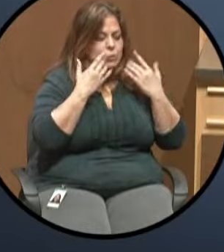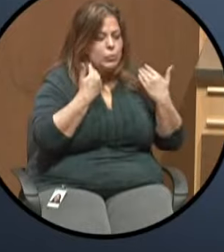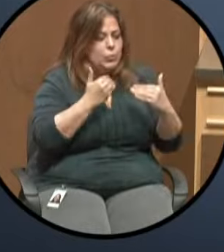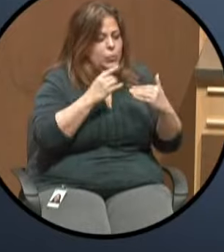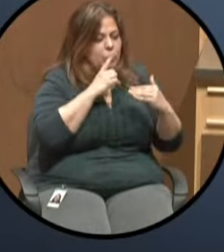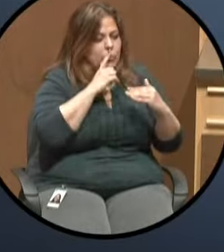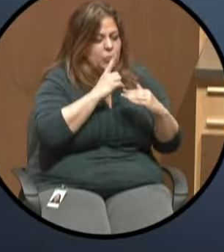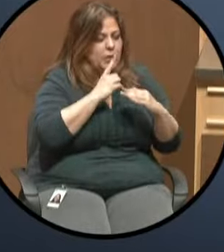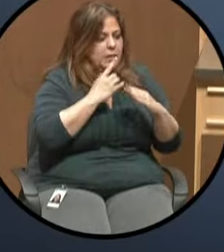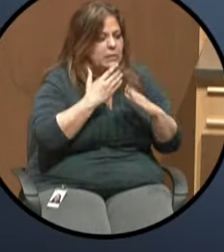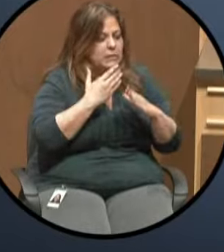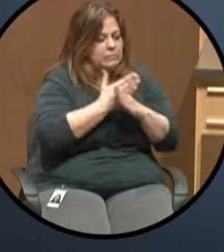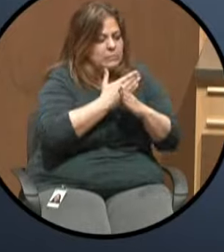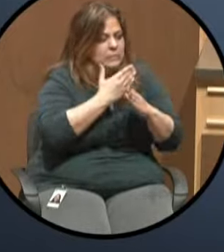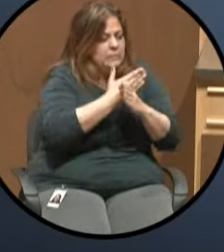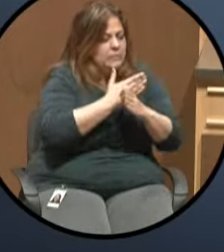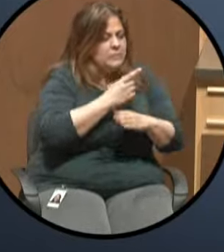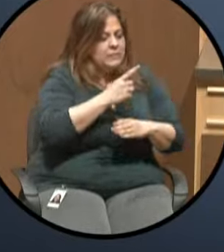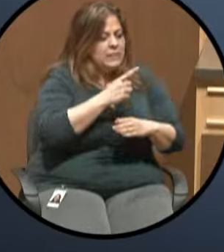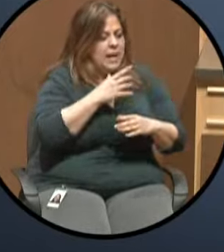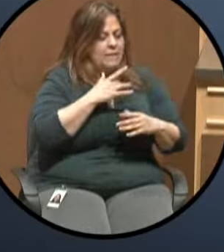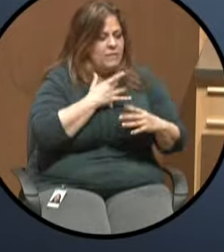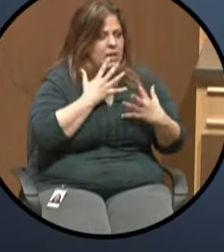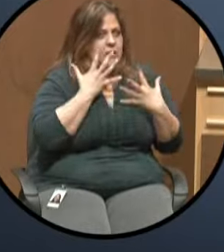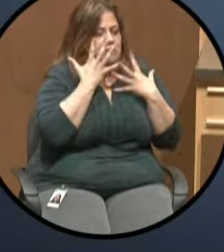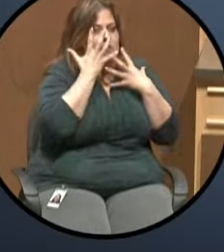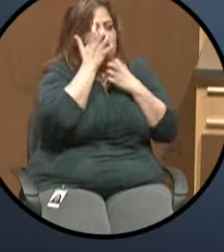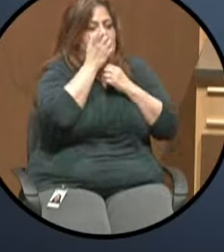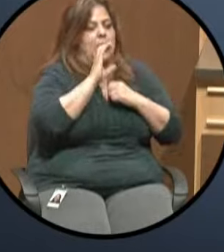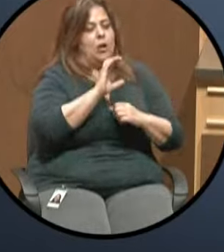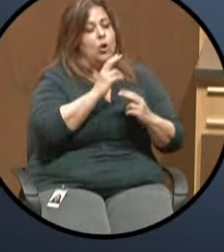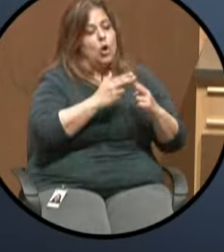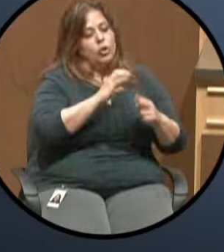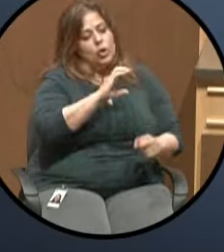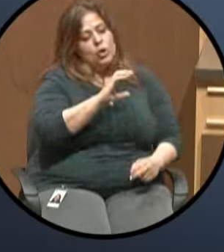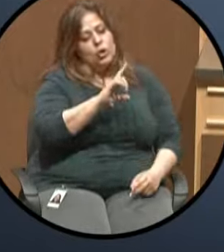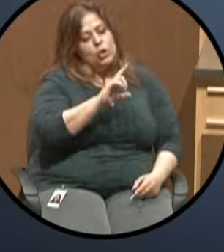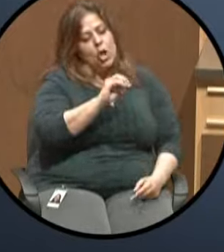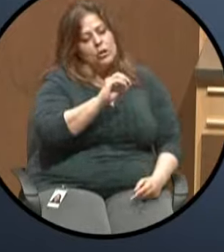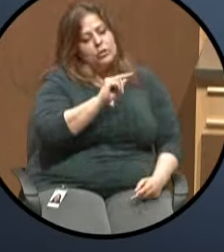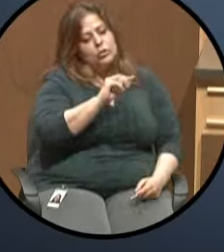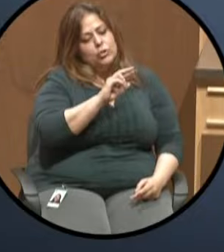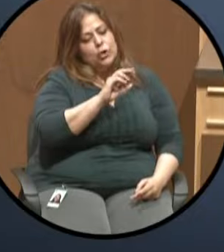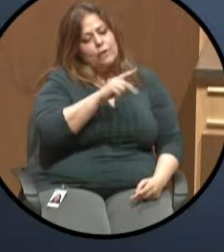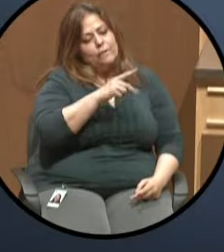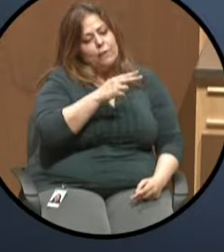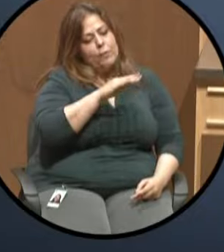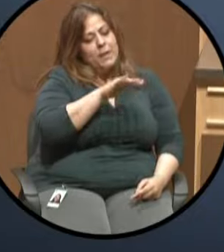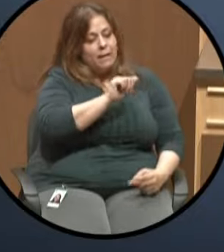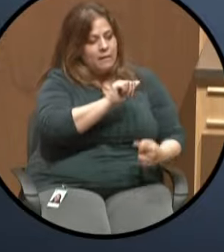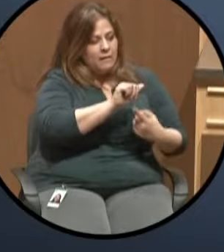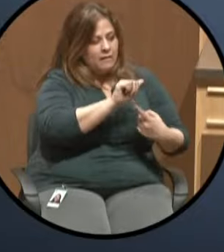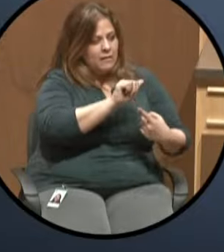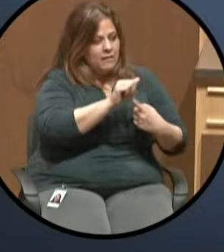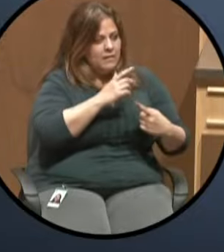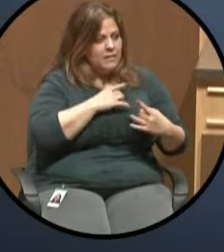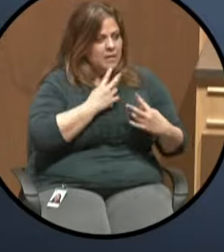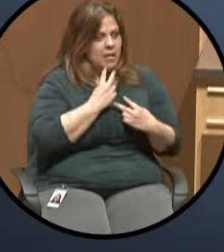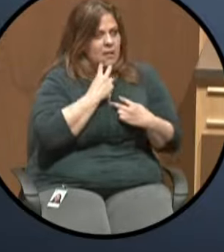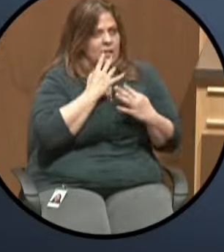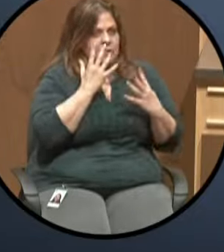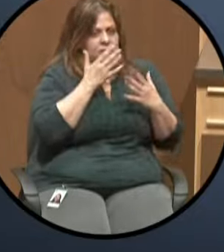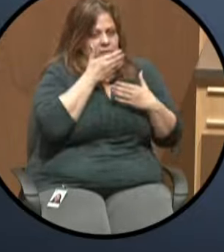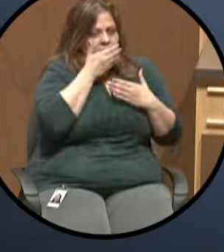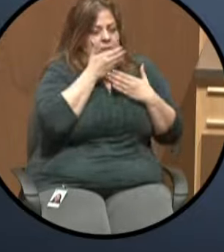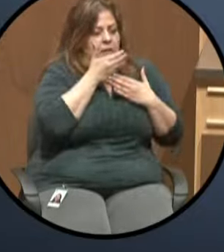to them and where claustrophobia is an issue. And we've addressed that as a school board very, very carefully, and we